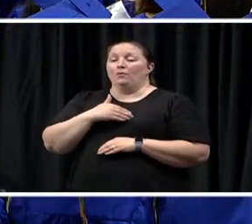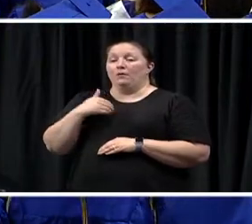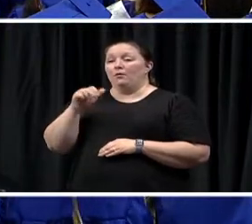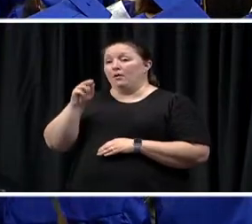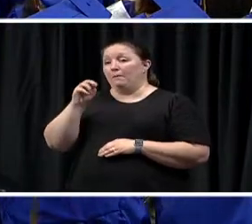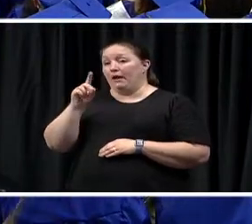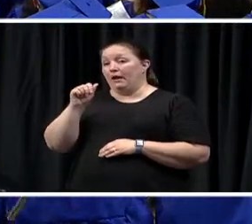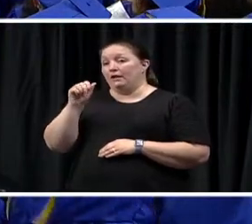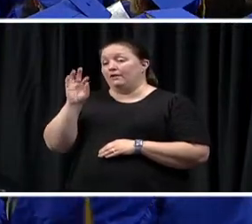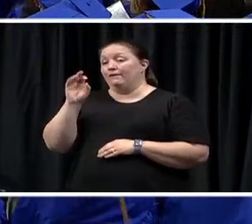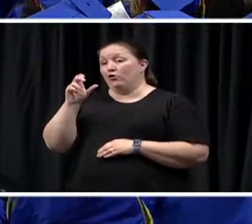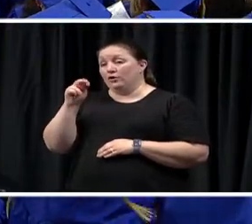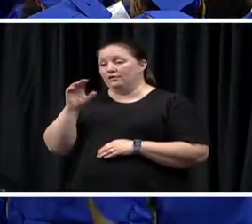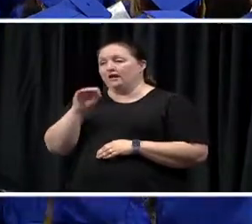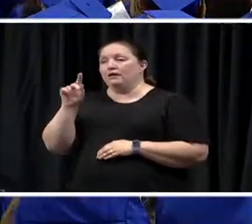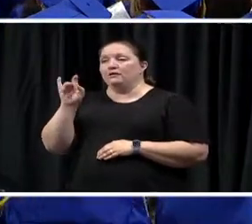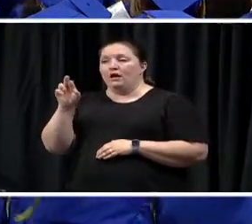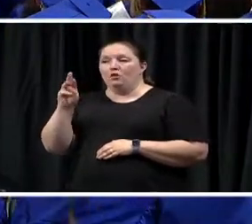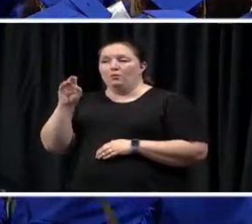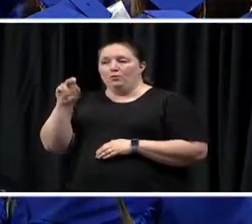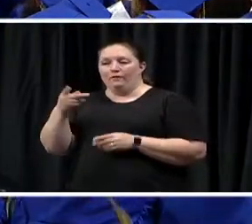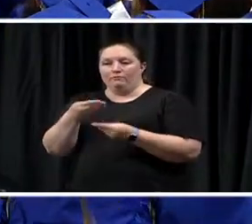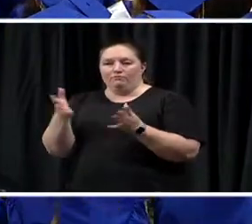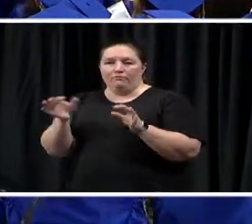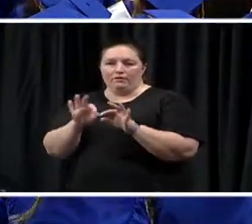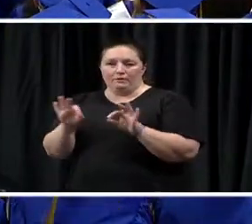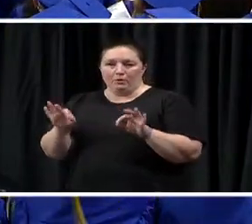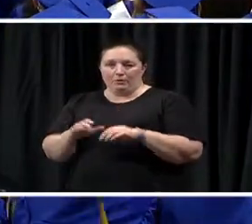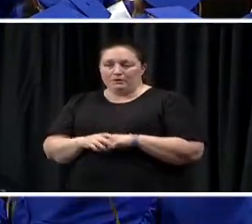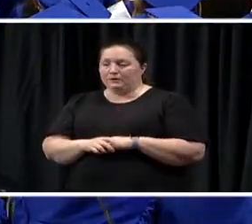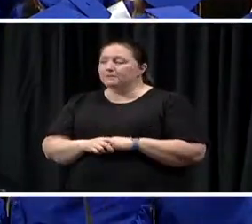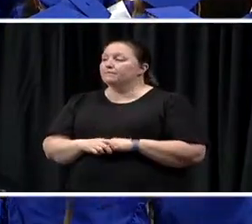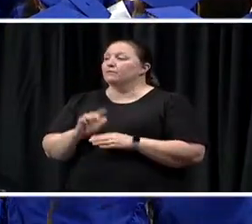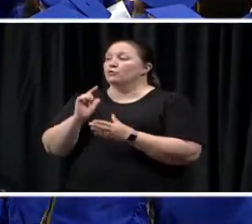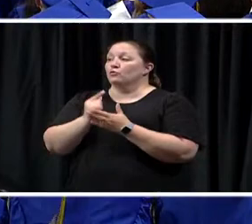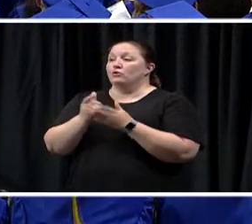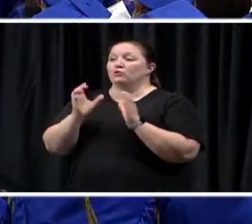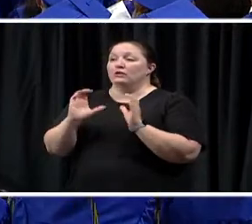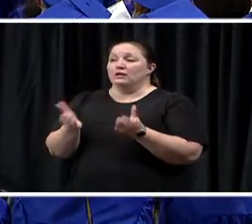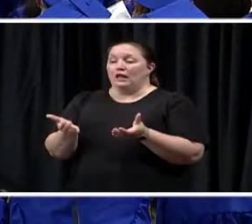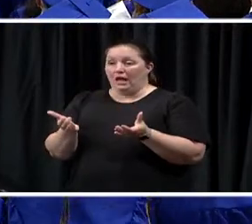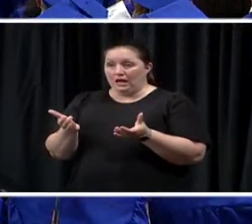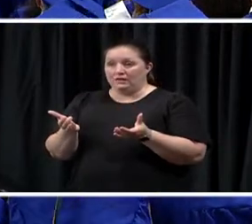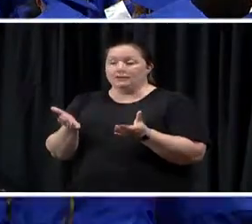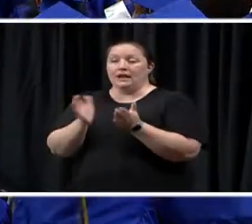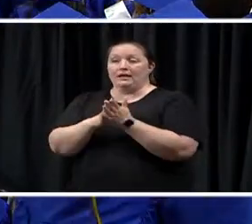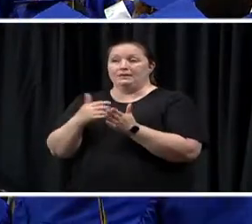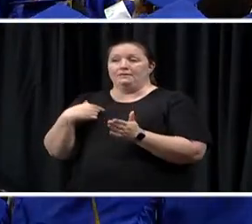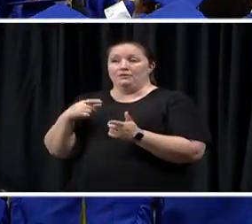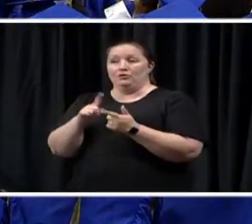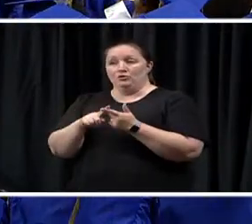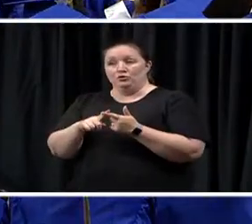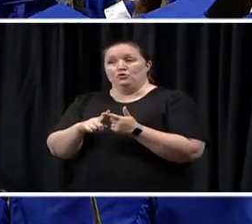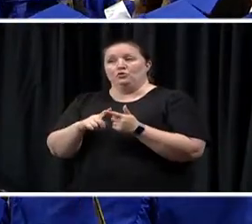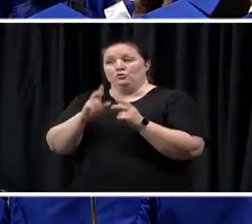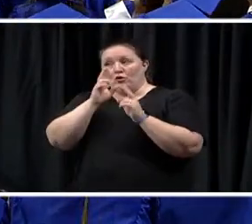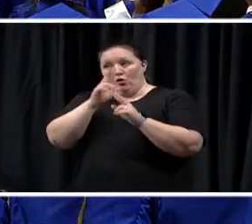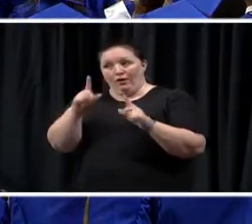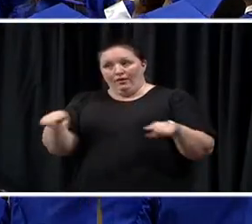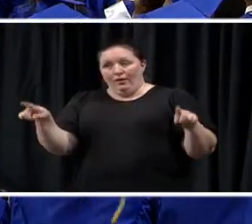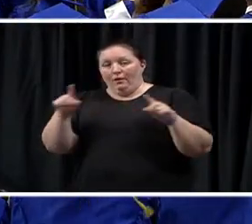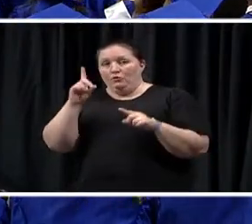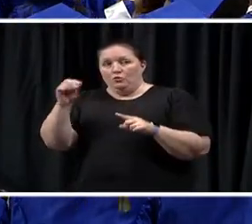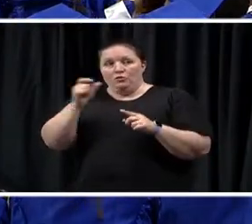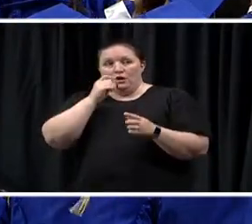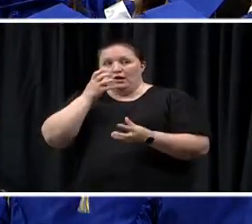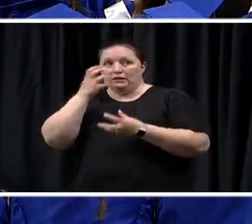Amanda Ferguson and Mr. Tyler Murphy. The graduating class has asked me to implore you to honor them by not yelling or cheering while